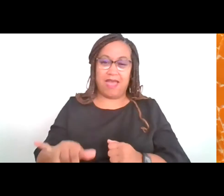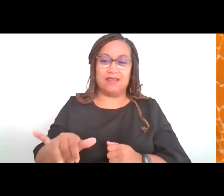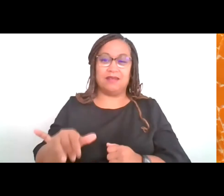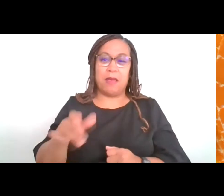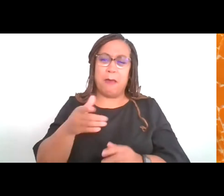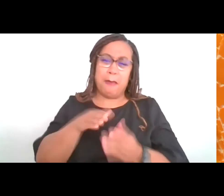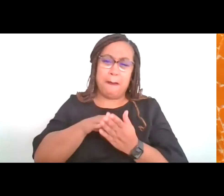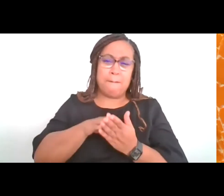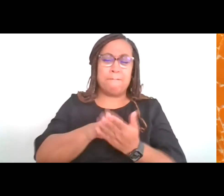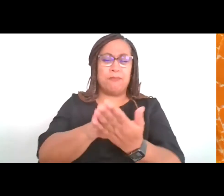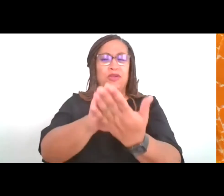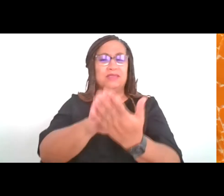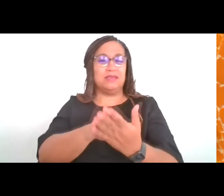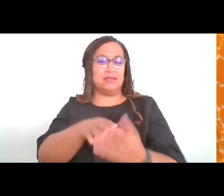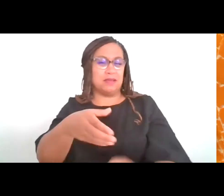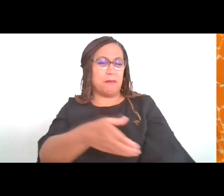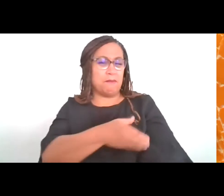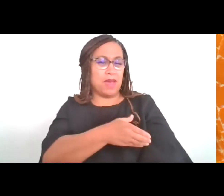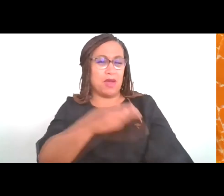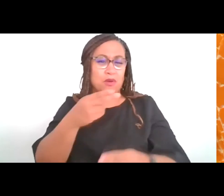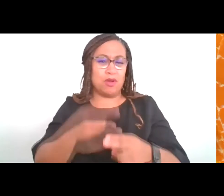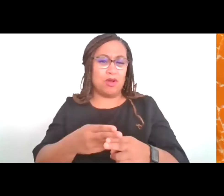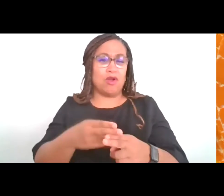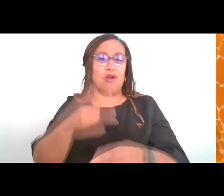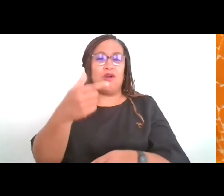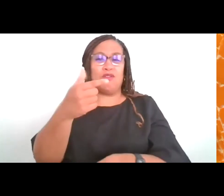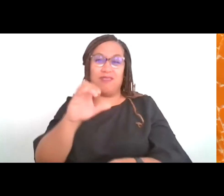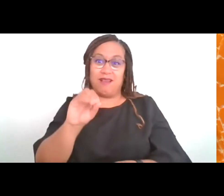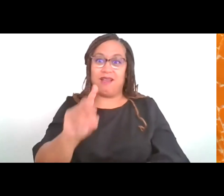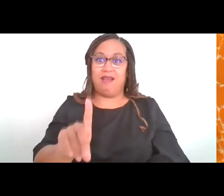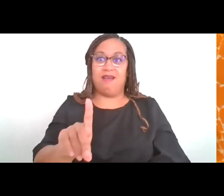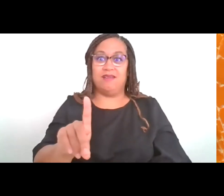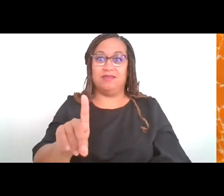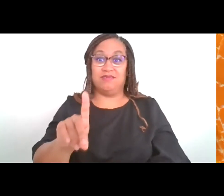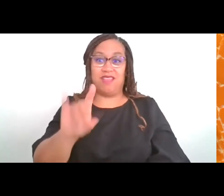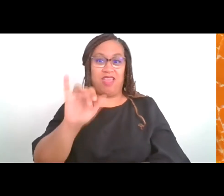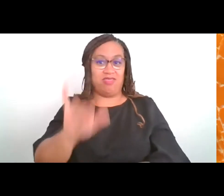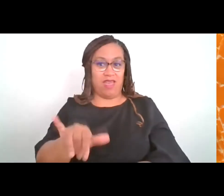God, and the triumphant journey is us.